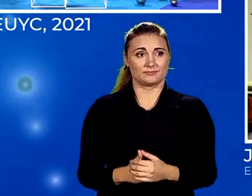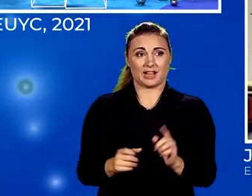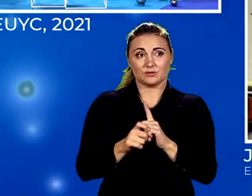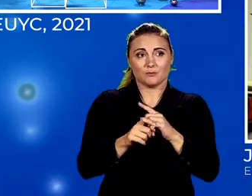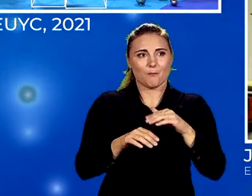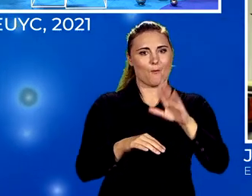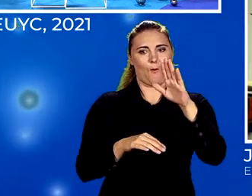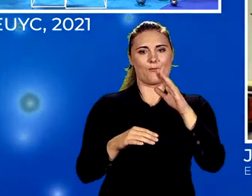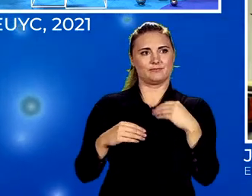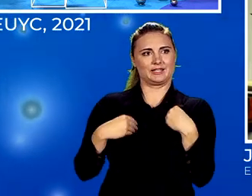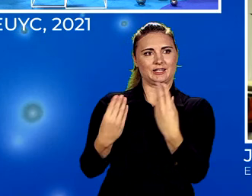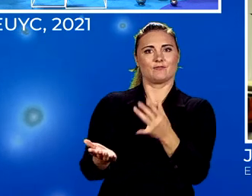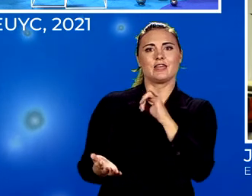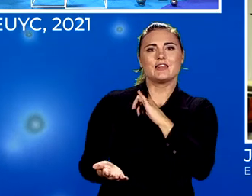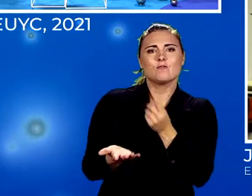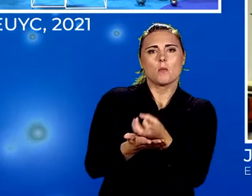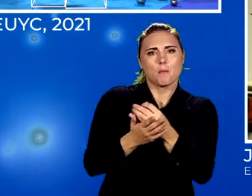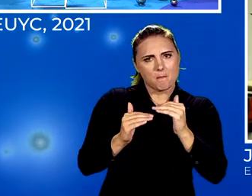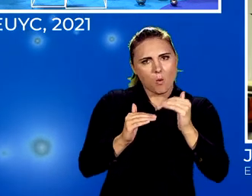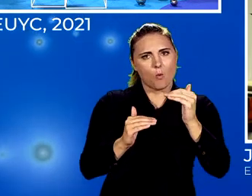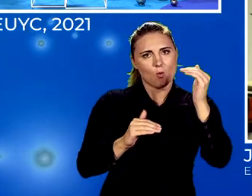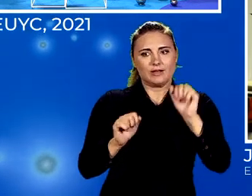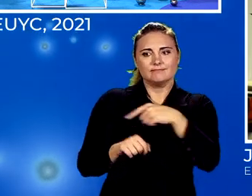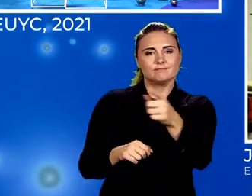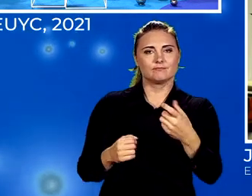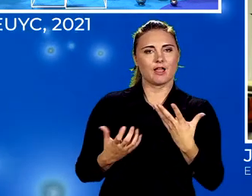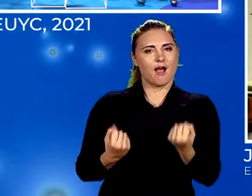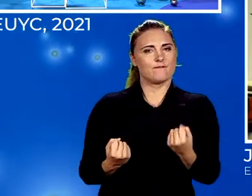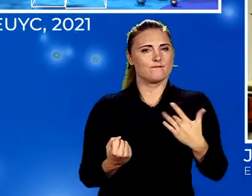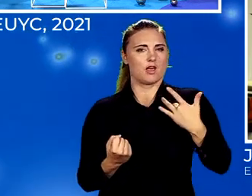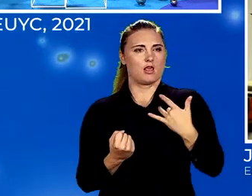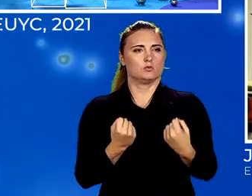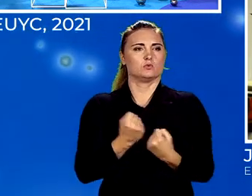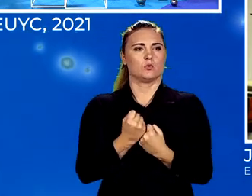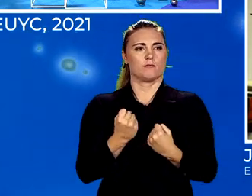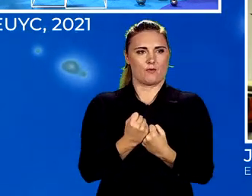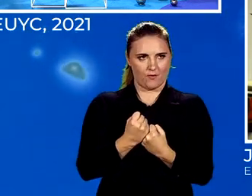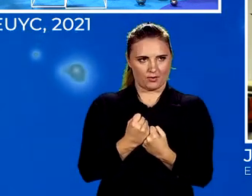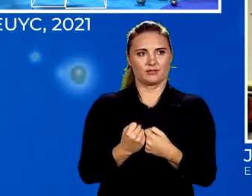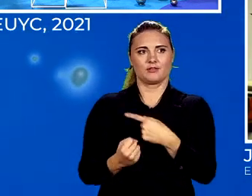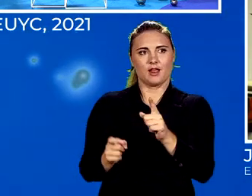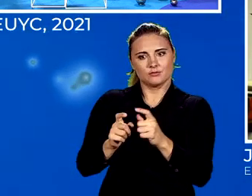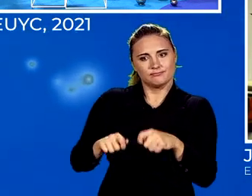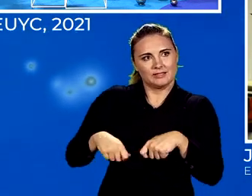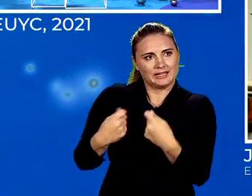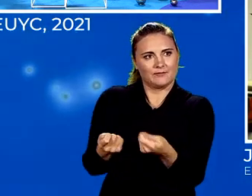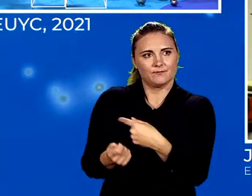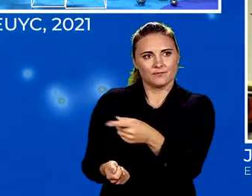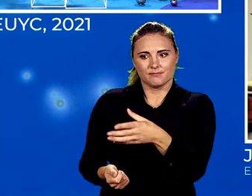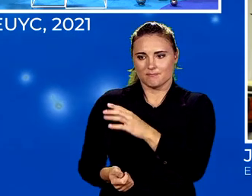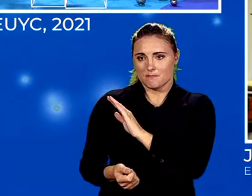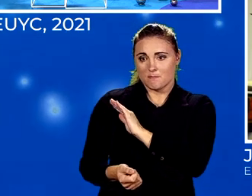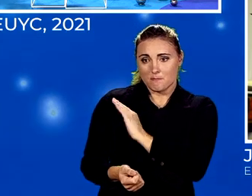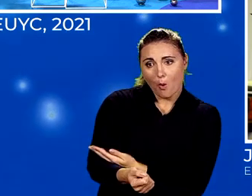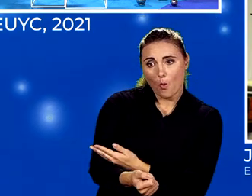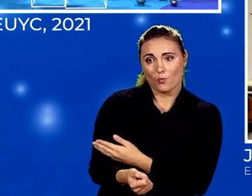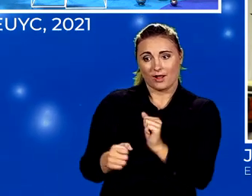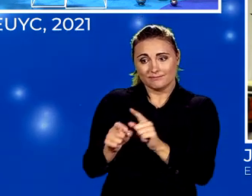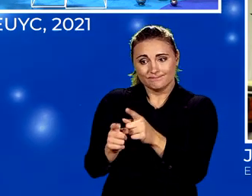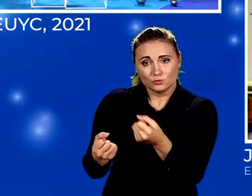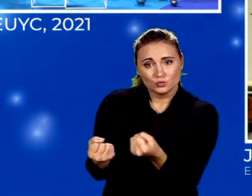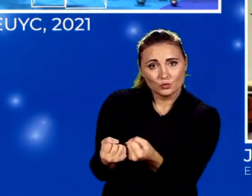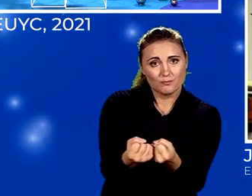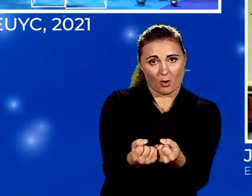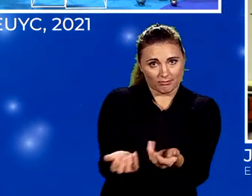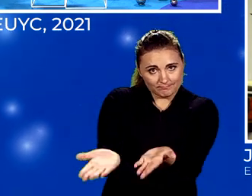the process of making. So I'm taking the opportunity now and I'm encouraging you to go and visit our website on the 25%, which